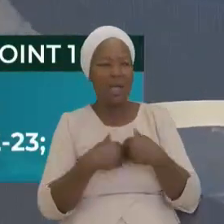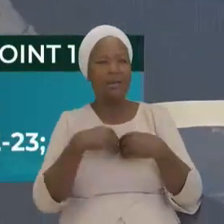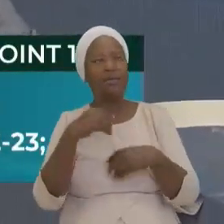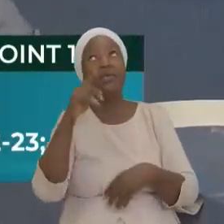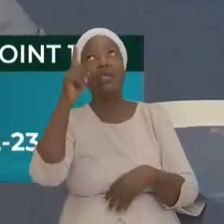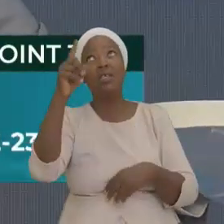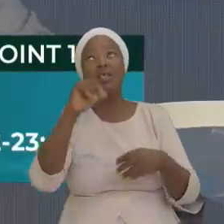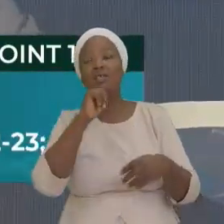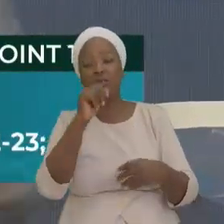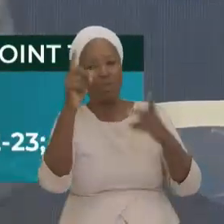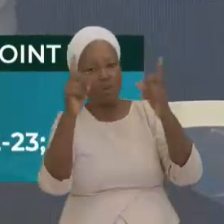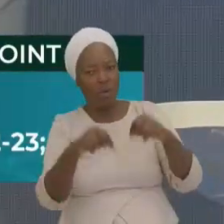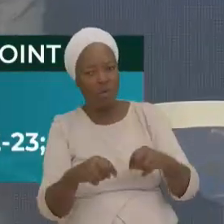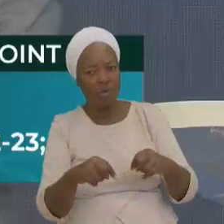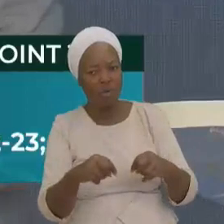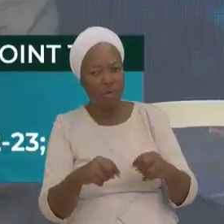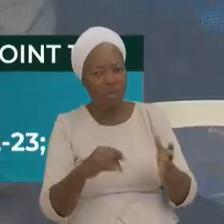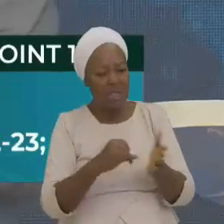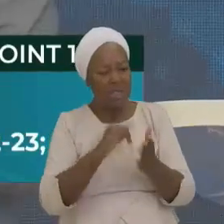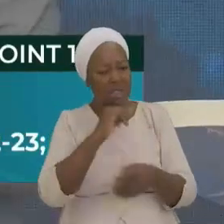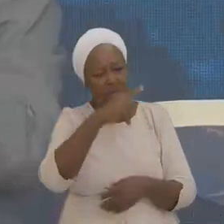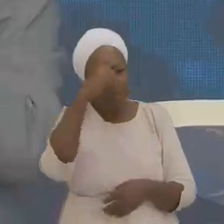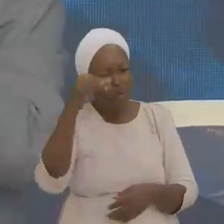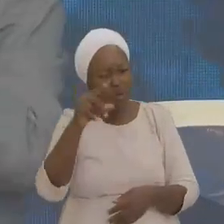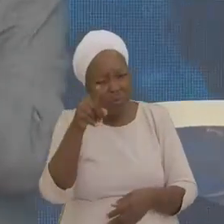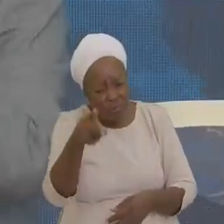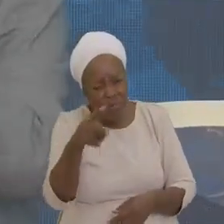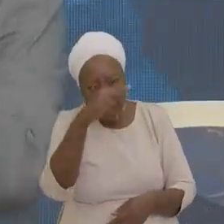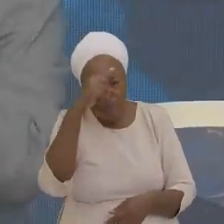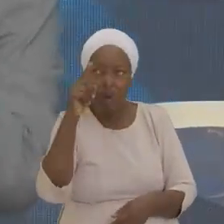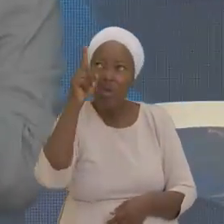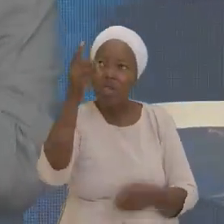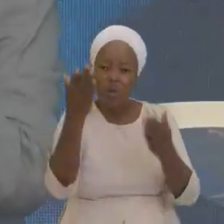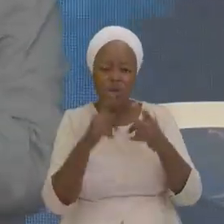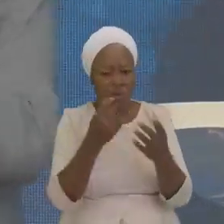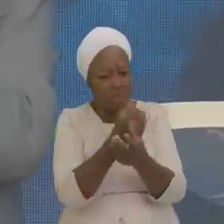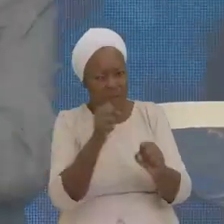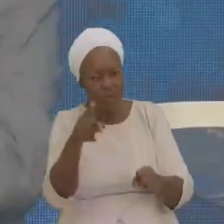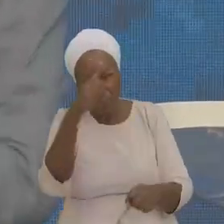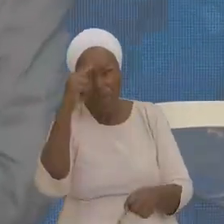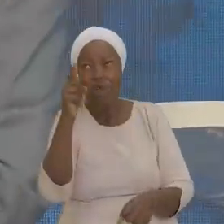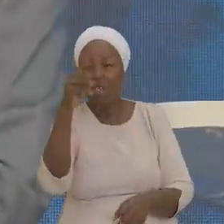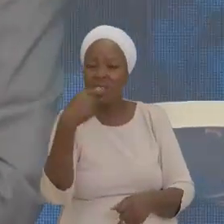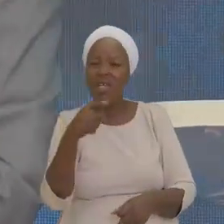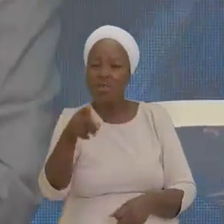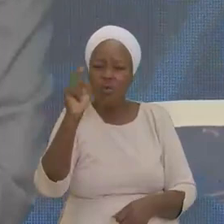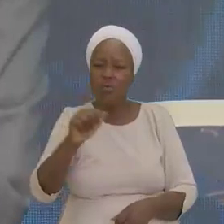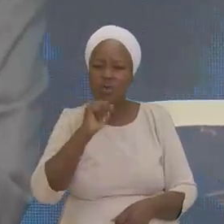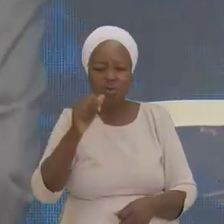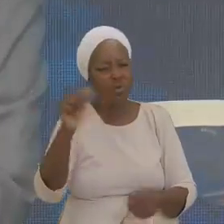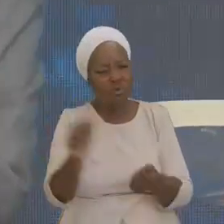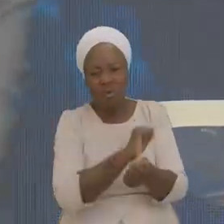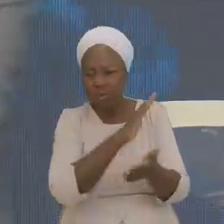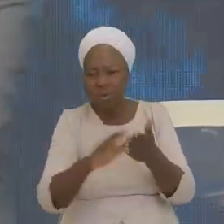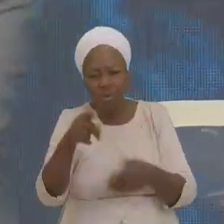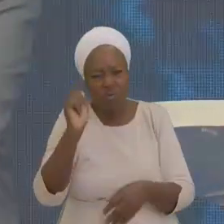Because of you, because he wants to save you. He said, you must not perish. You must not end